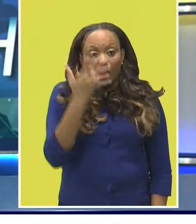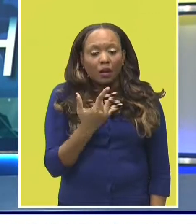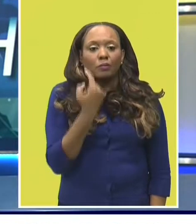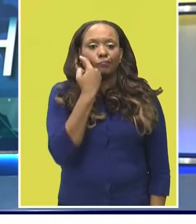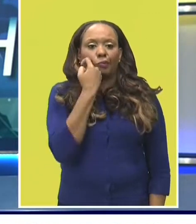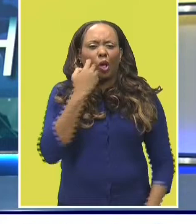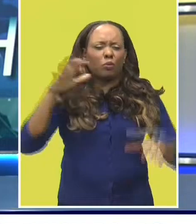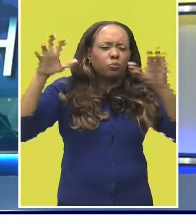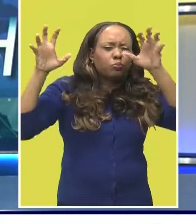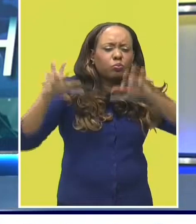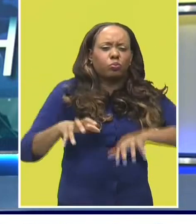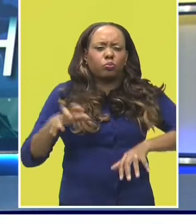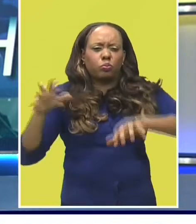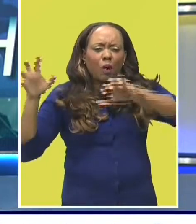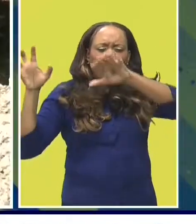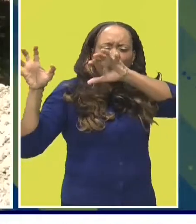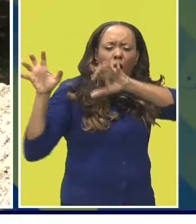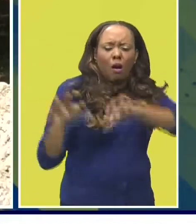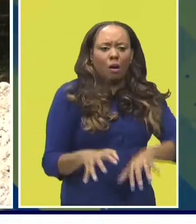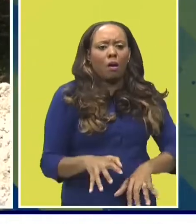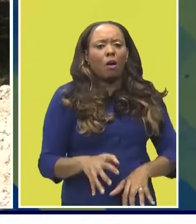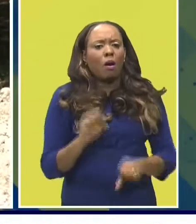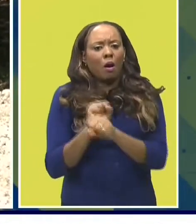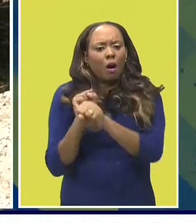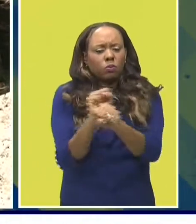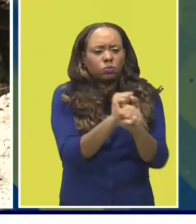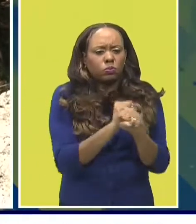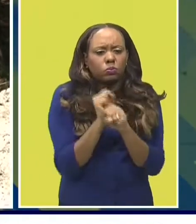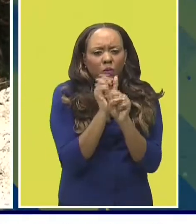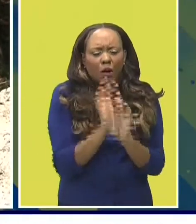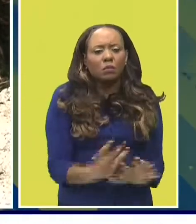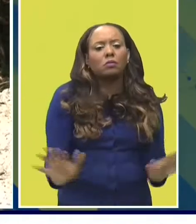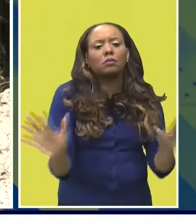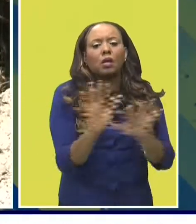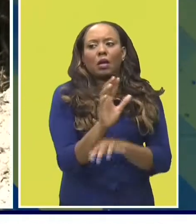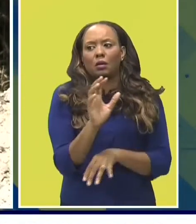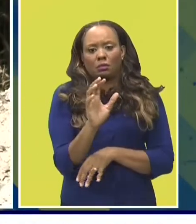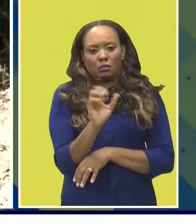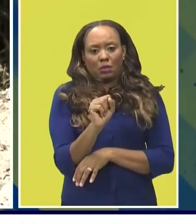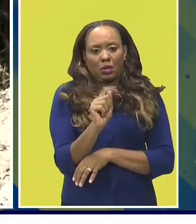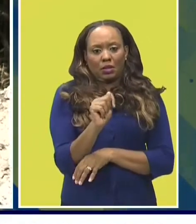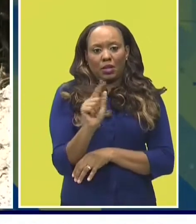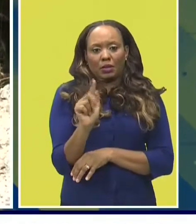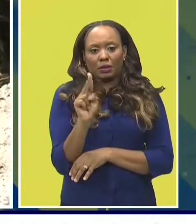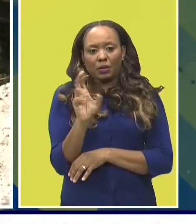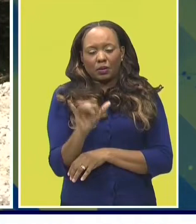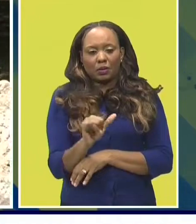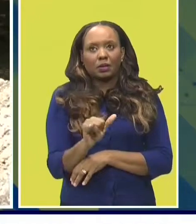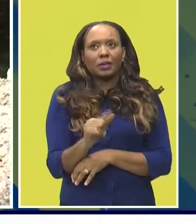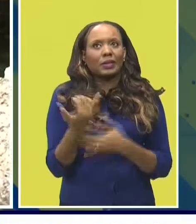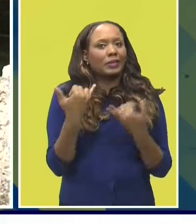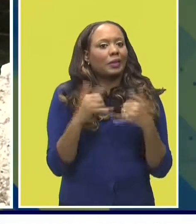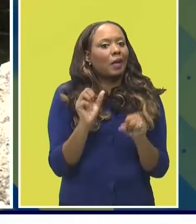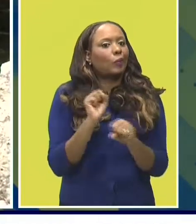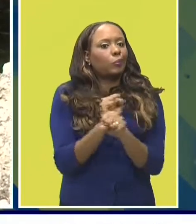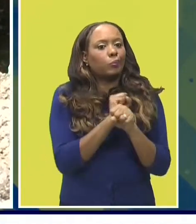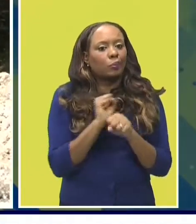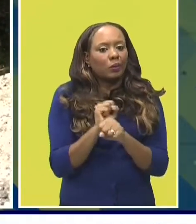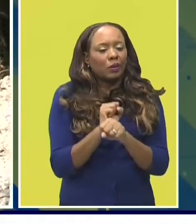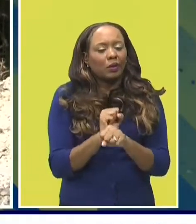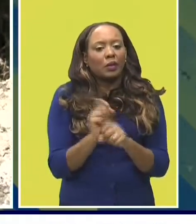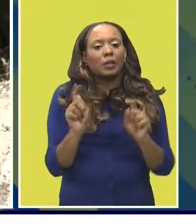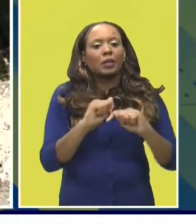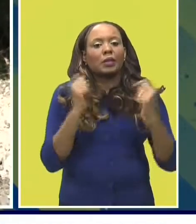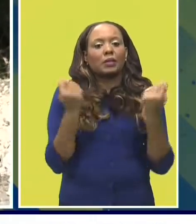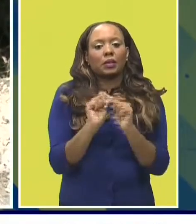recent heavy rains. Work is ongoing in a number of areas across the northern parish 2 weeks after those heavy downpours. Teams